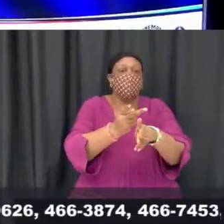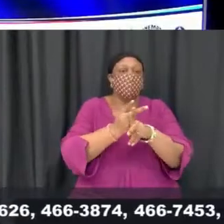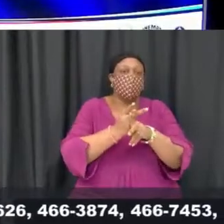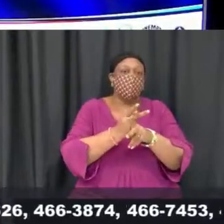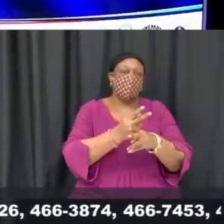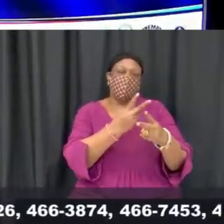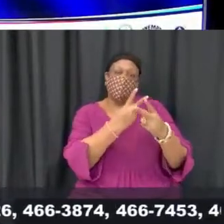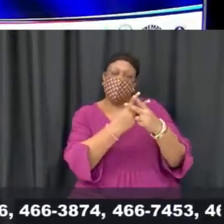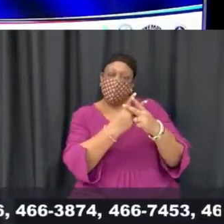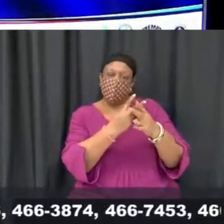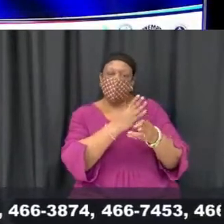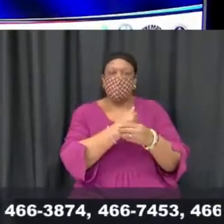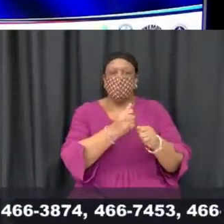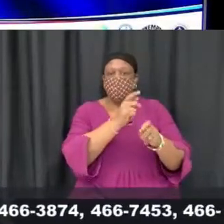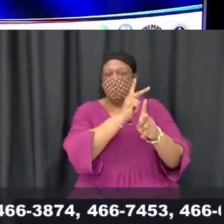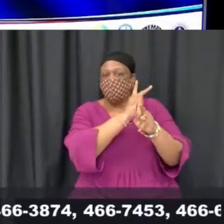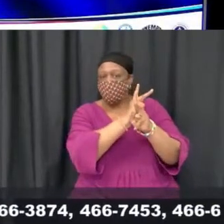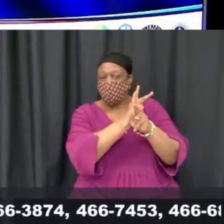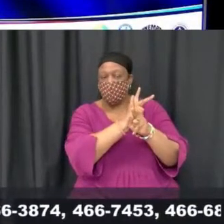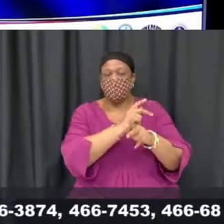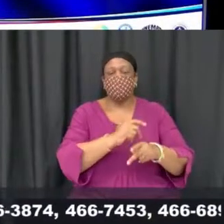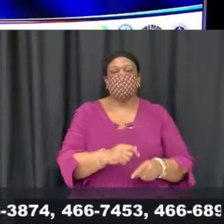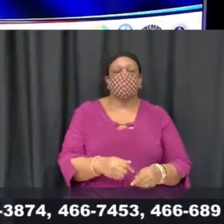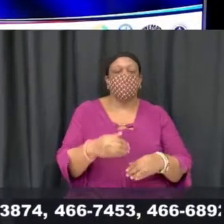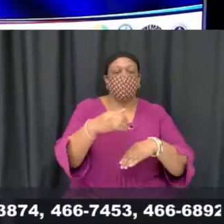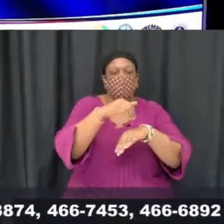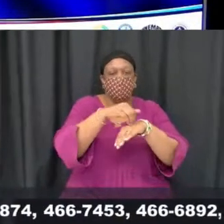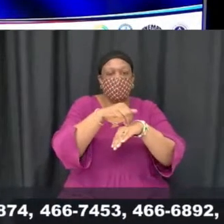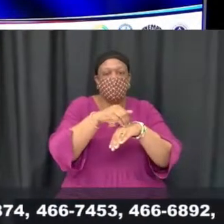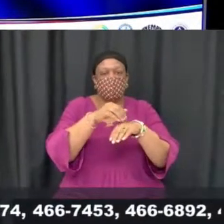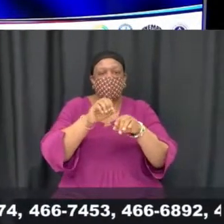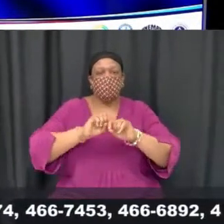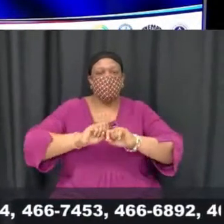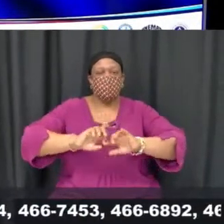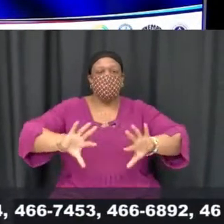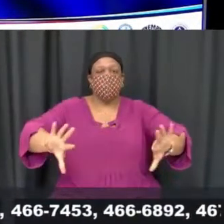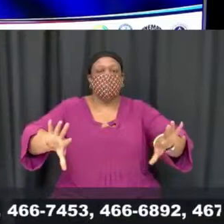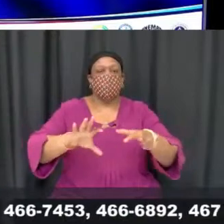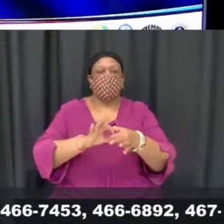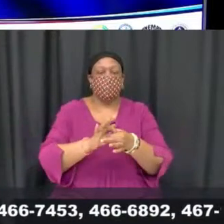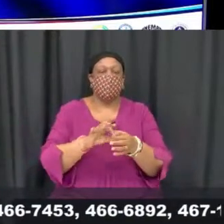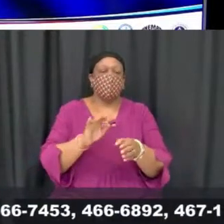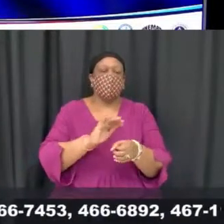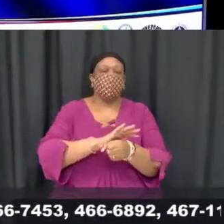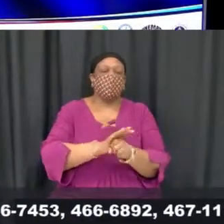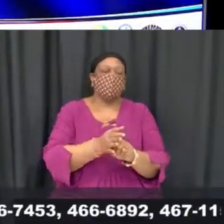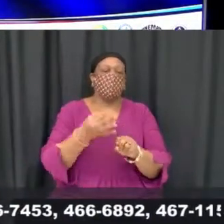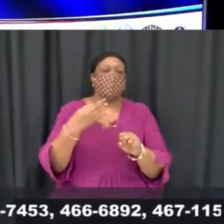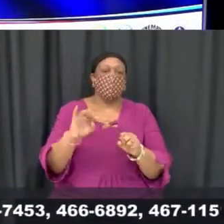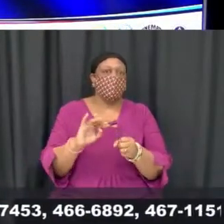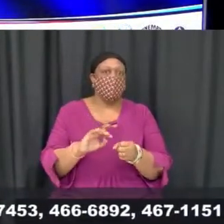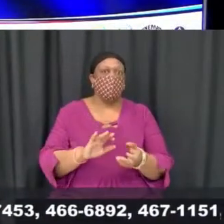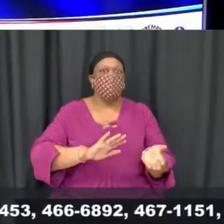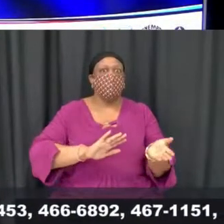safe against the transmission of the deadly